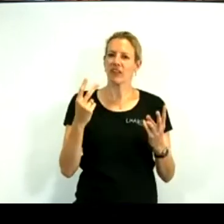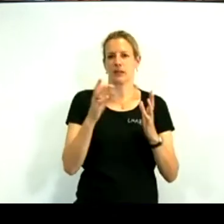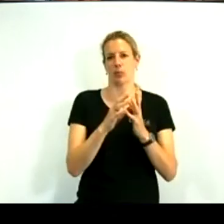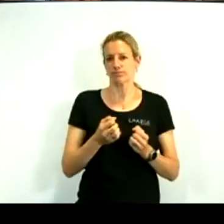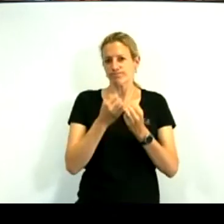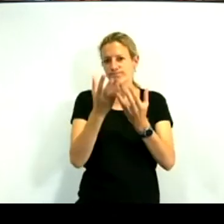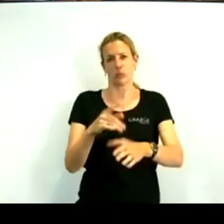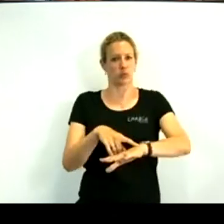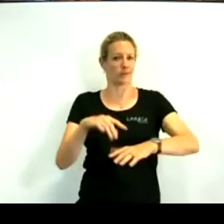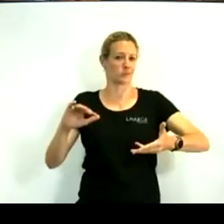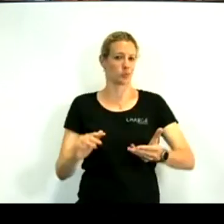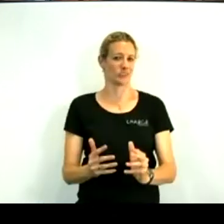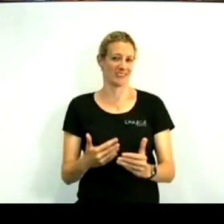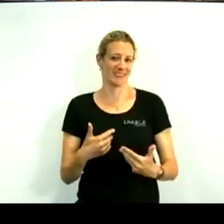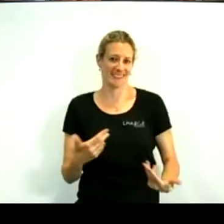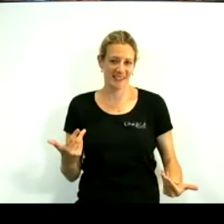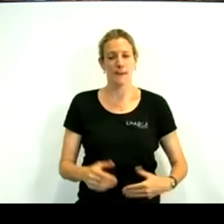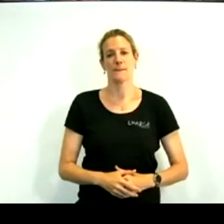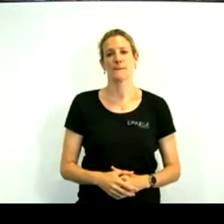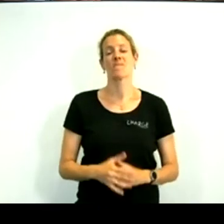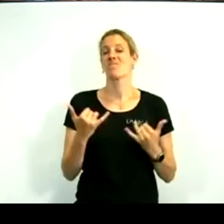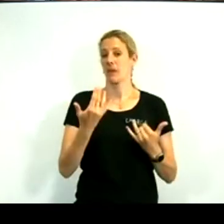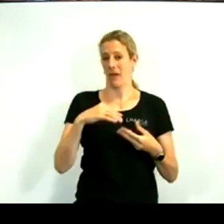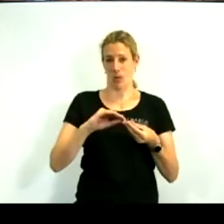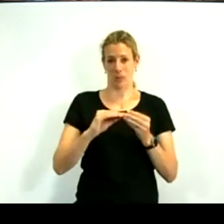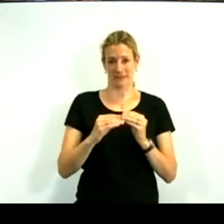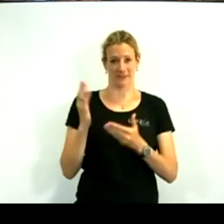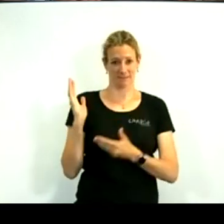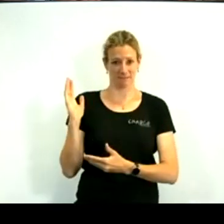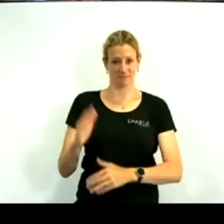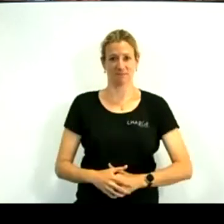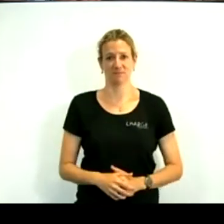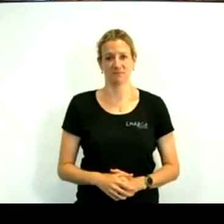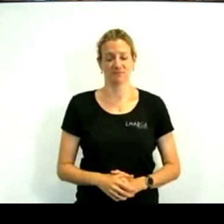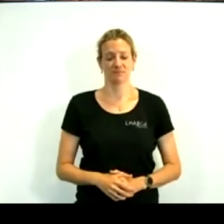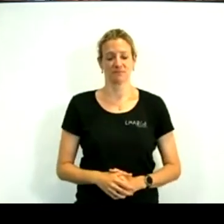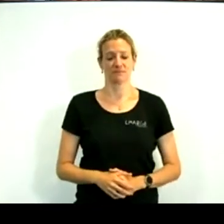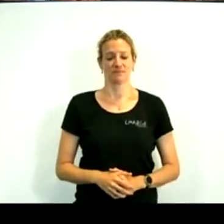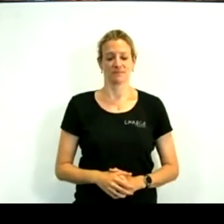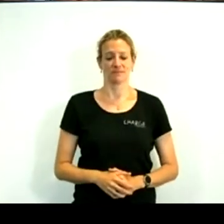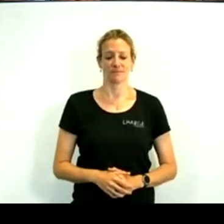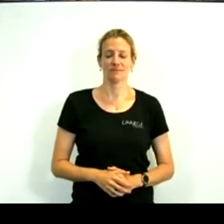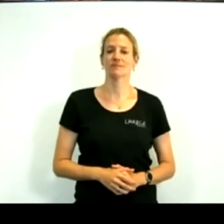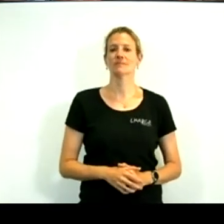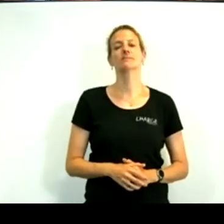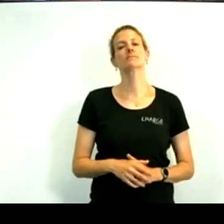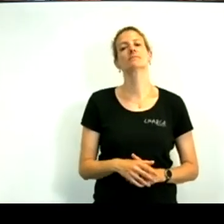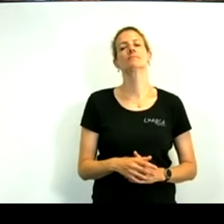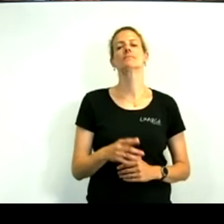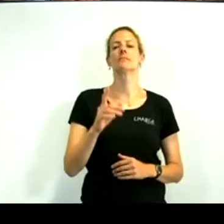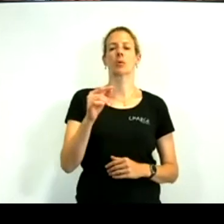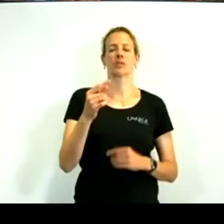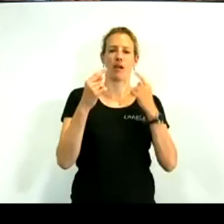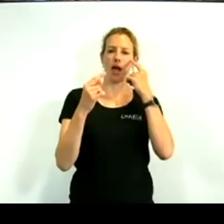Something complicated. The visual image that comes into the eye, as it comes through